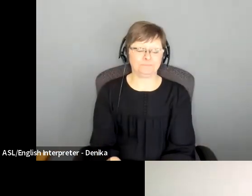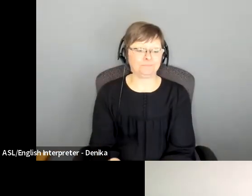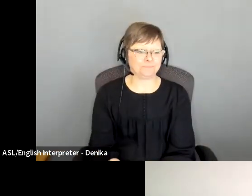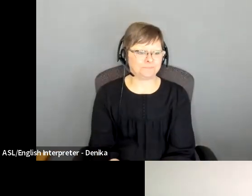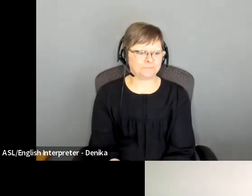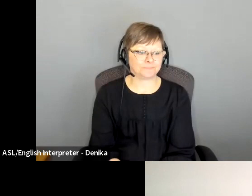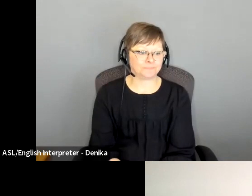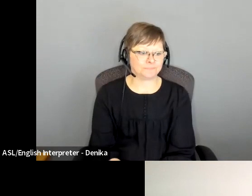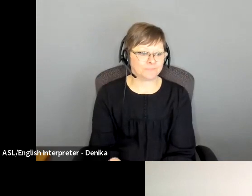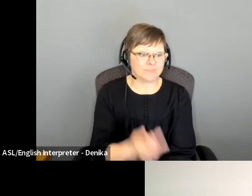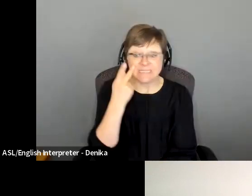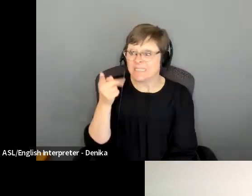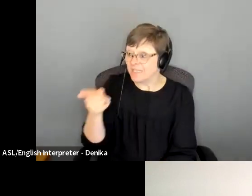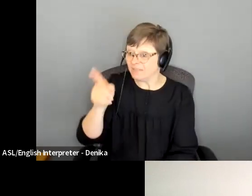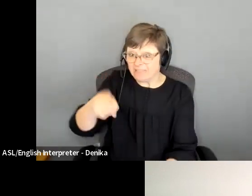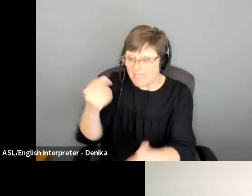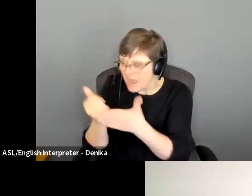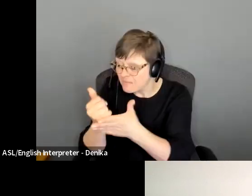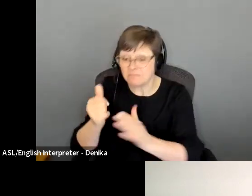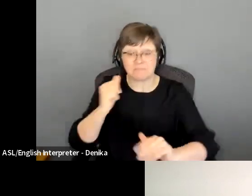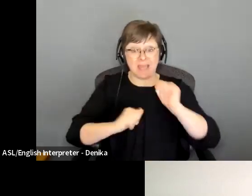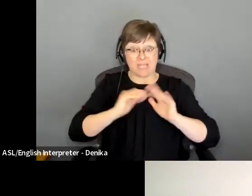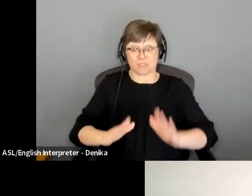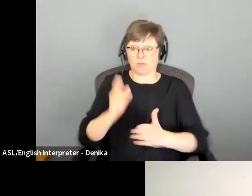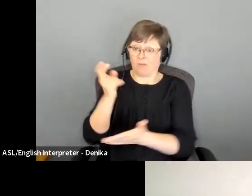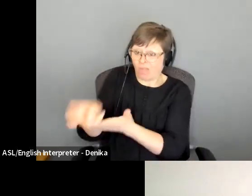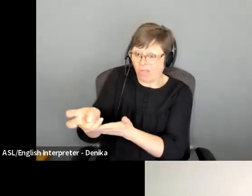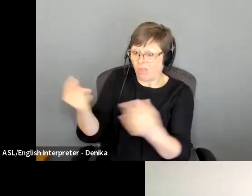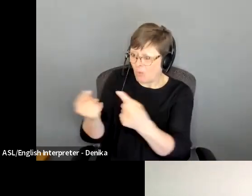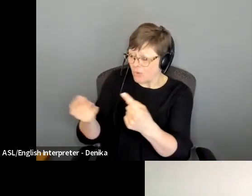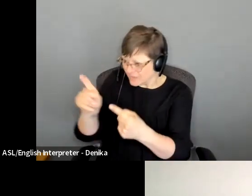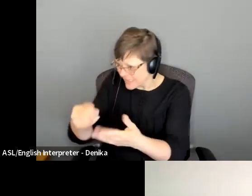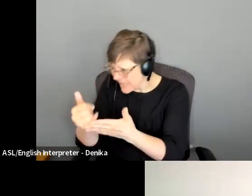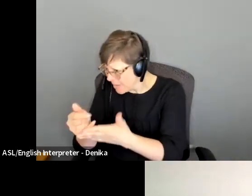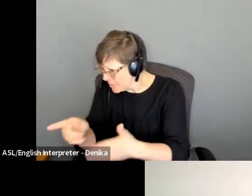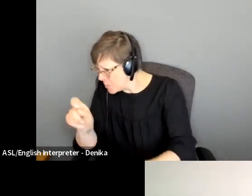If the actor needs help, go over and see if they're okay.